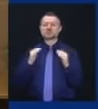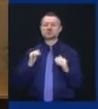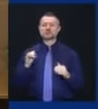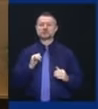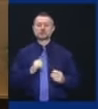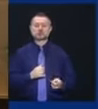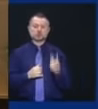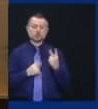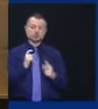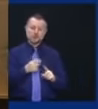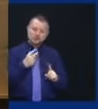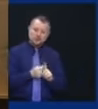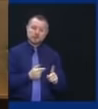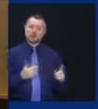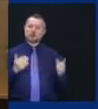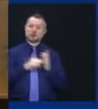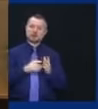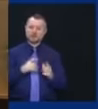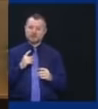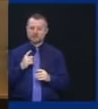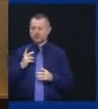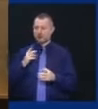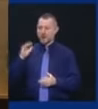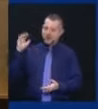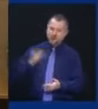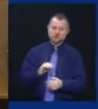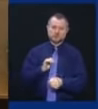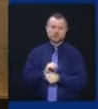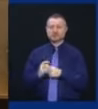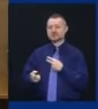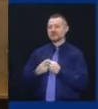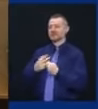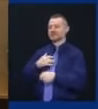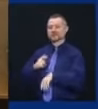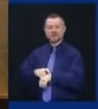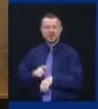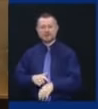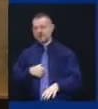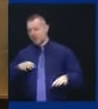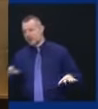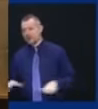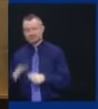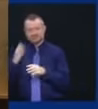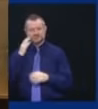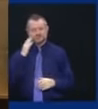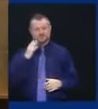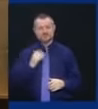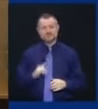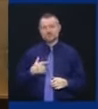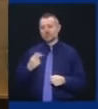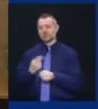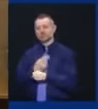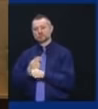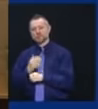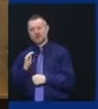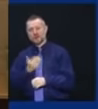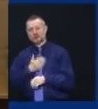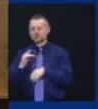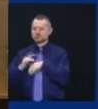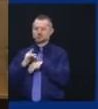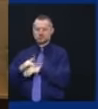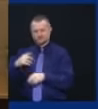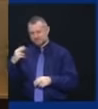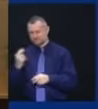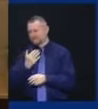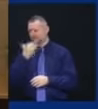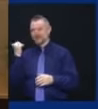it's half the work. We want to make sure that we're using our resources wisely, that we're able to get out and vaccinate our